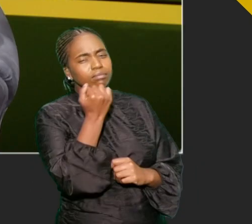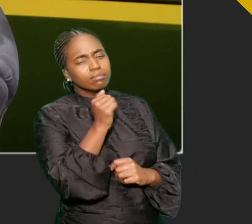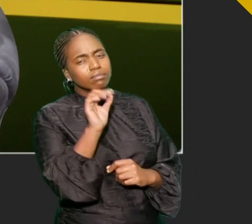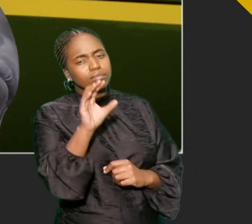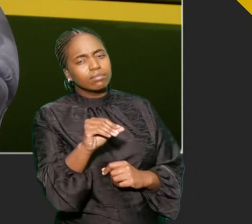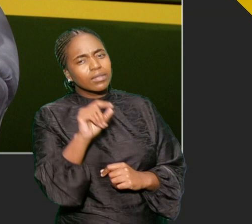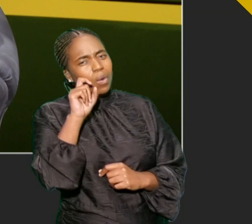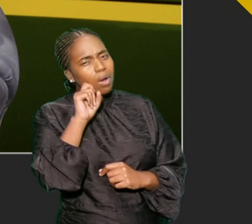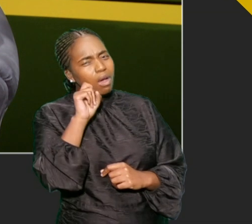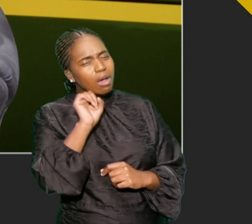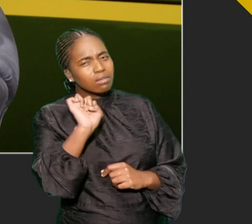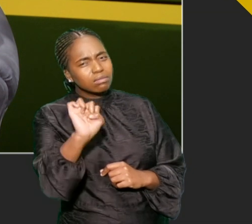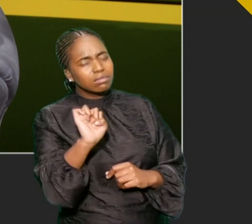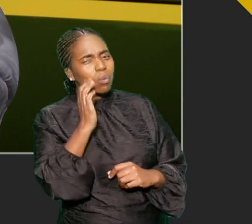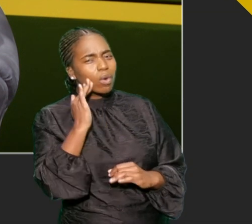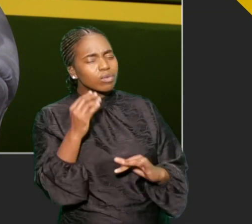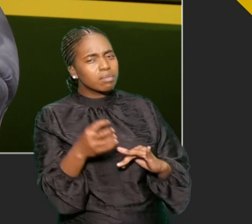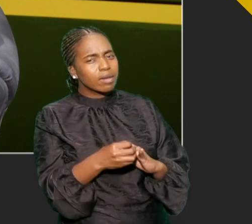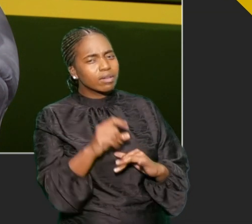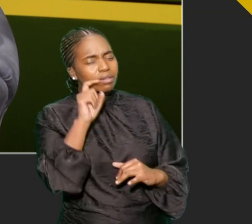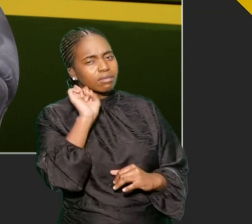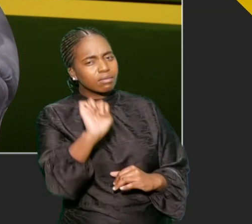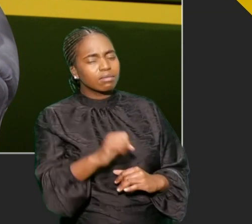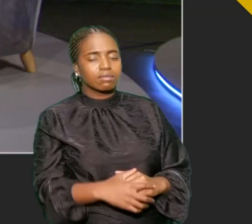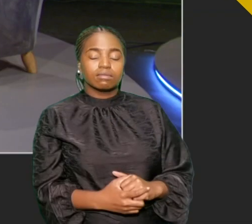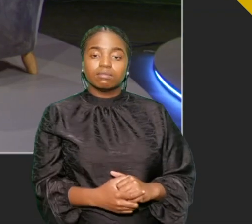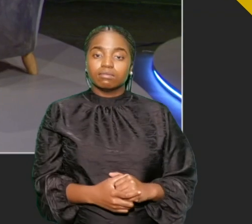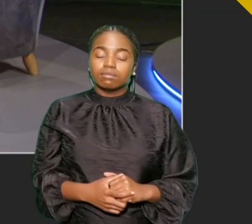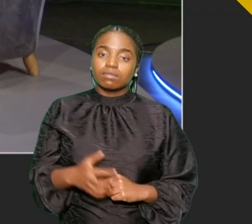How old were you when you got married? Just to understand.